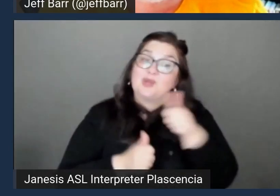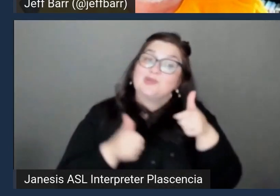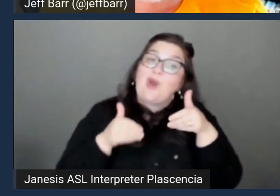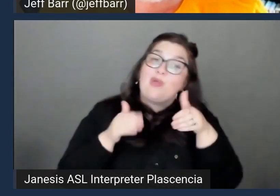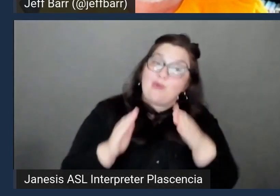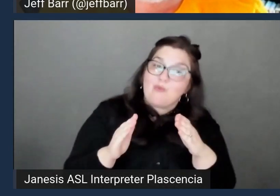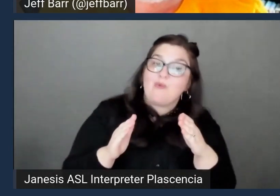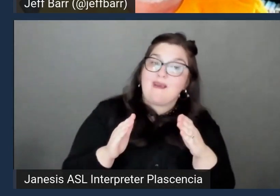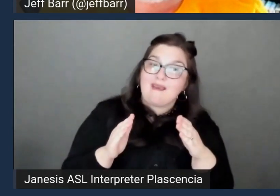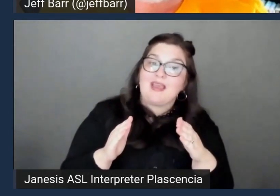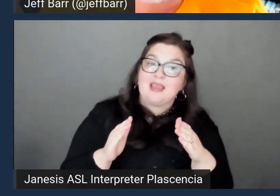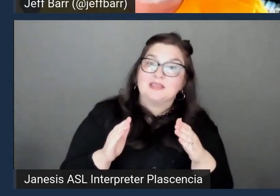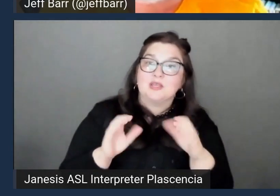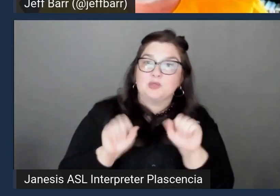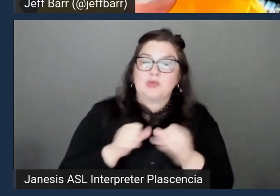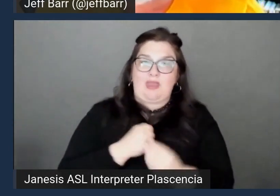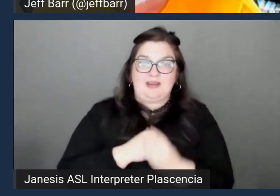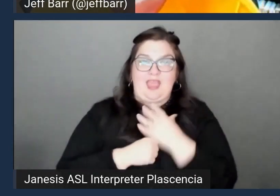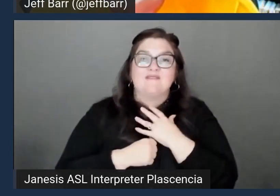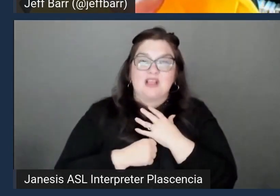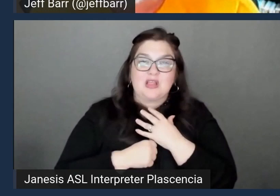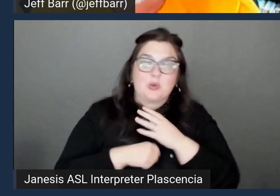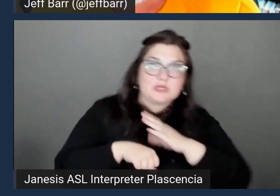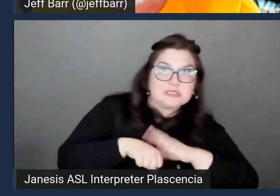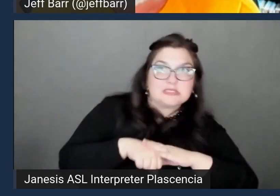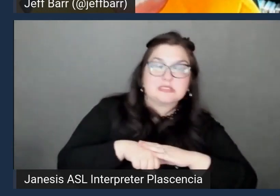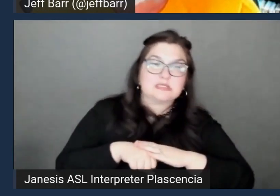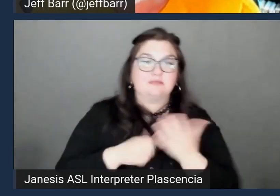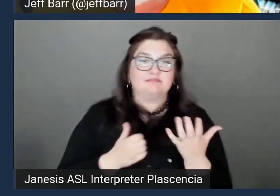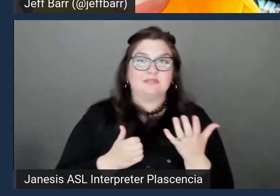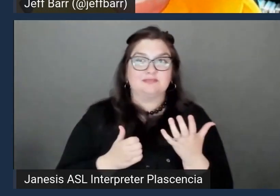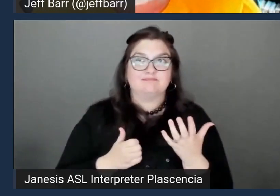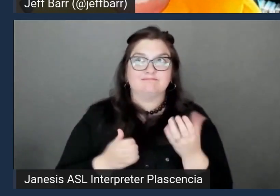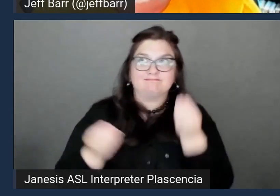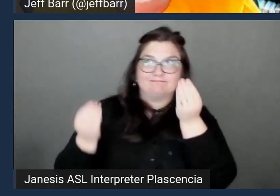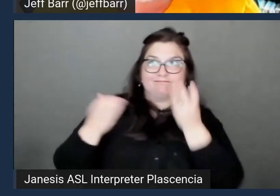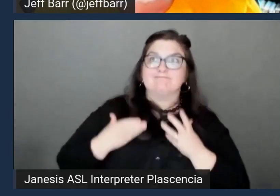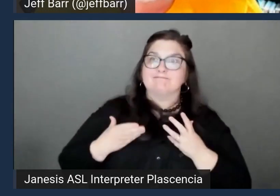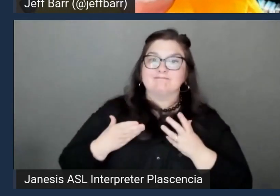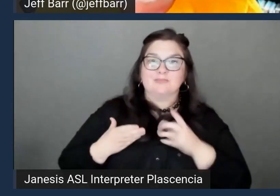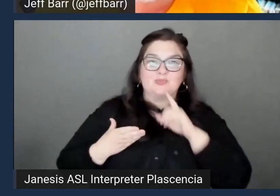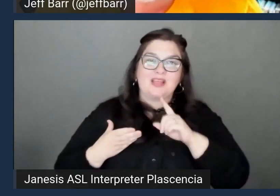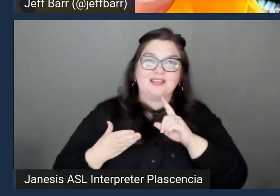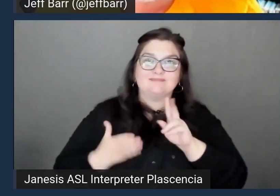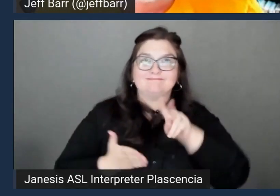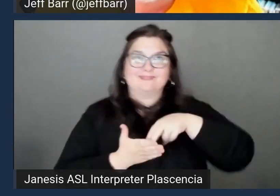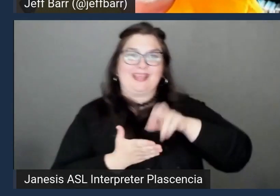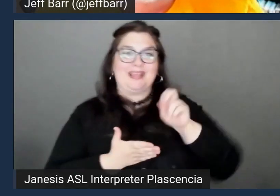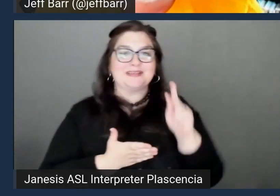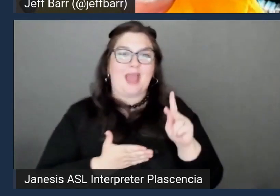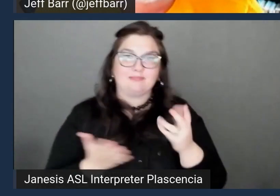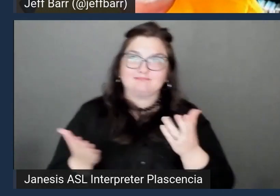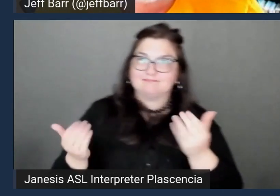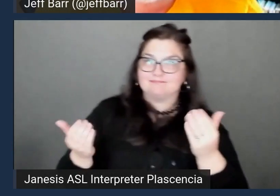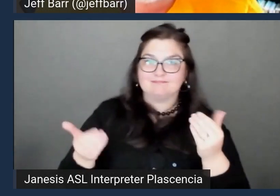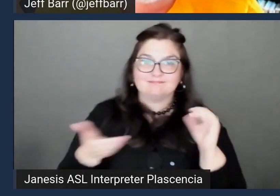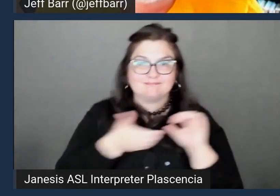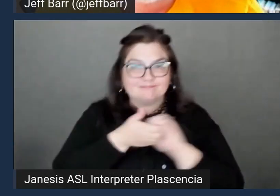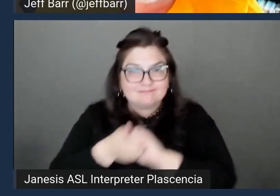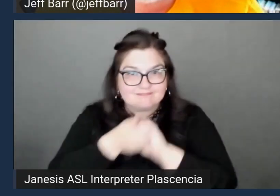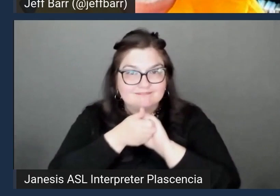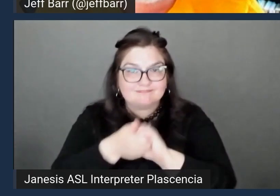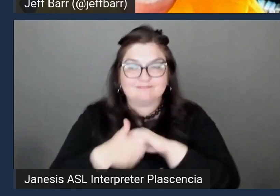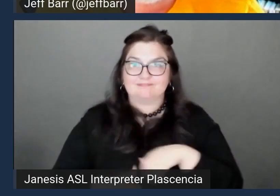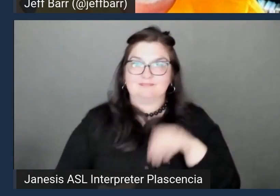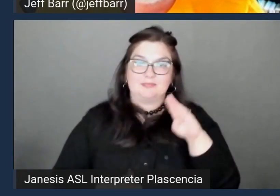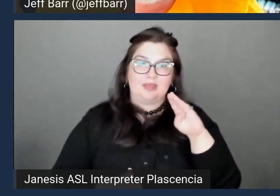actually influence us is by standing up and contributing, collaborating with us on documentation, on blogs,